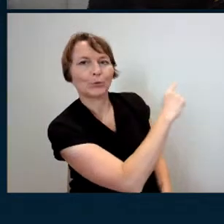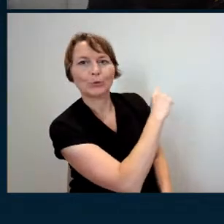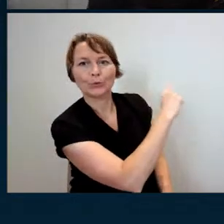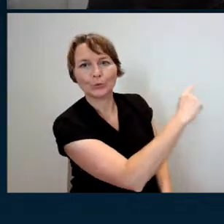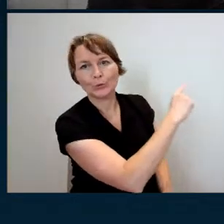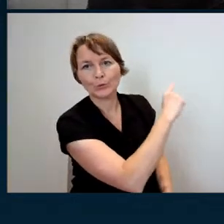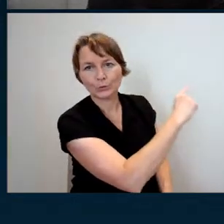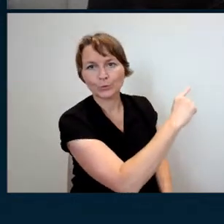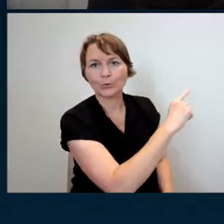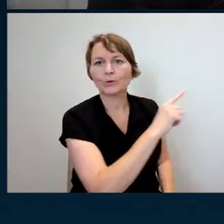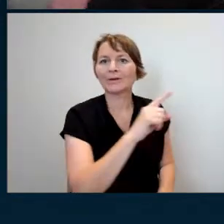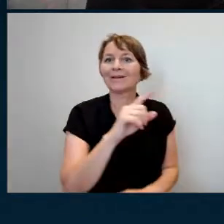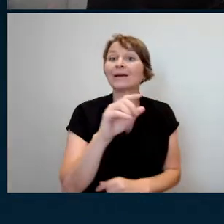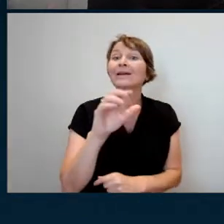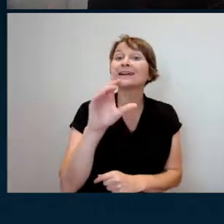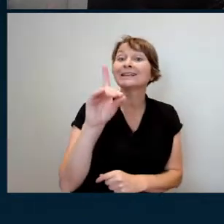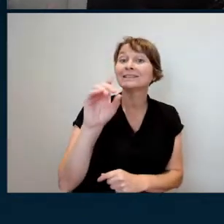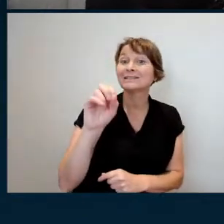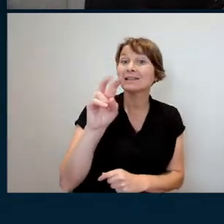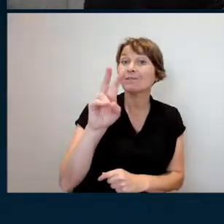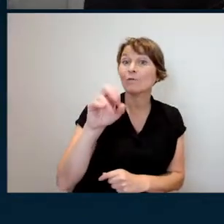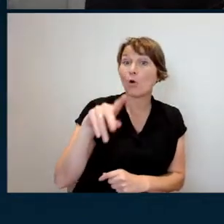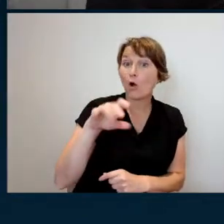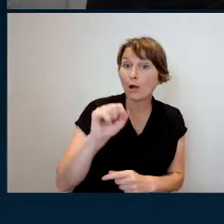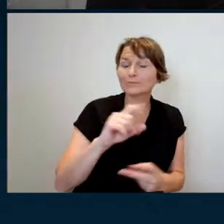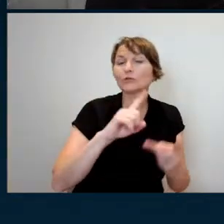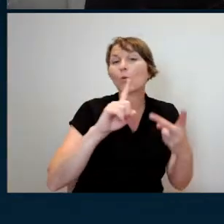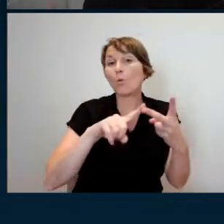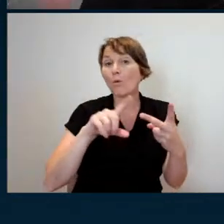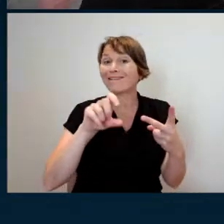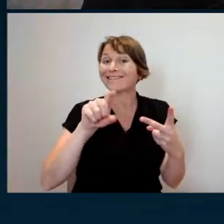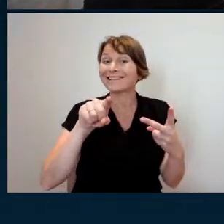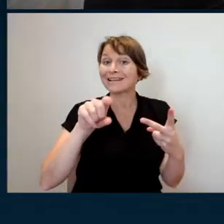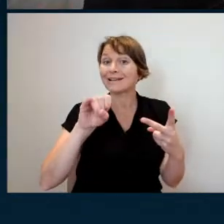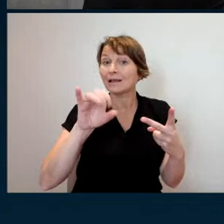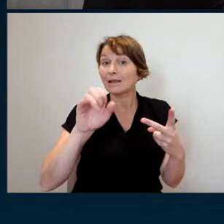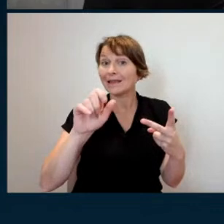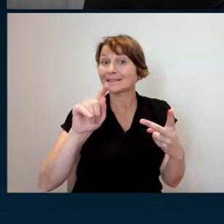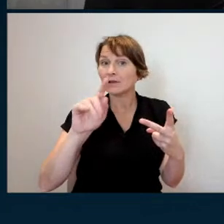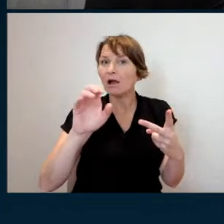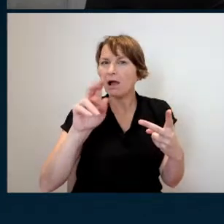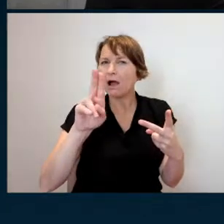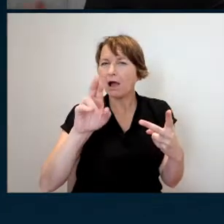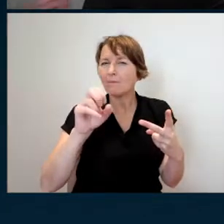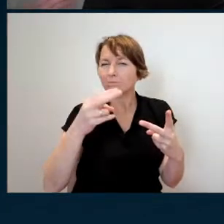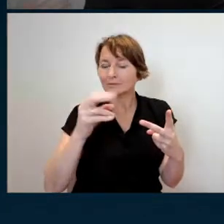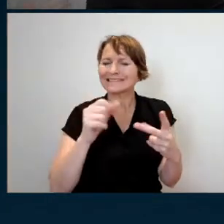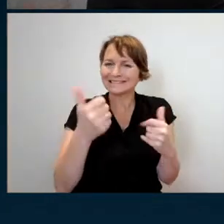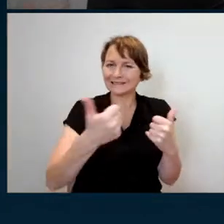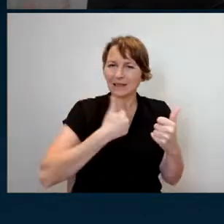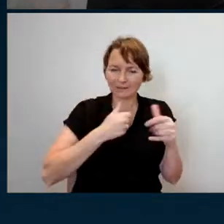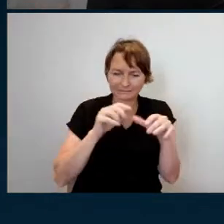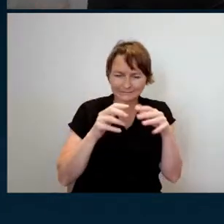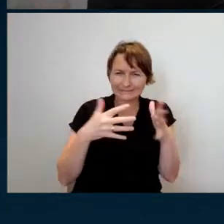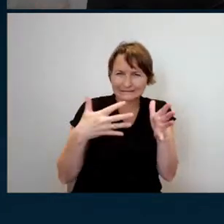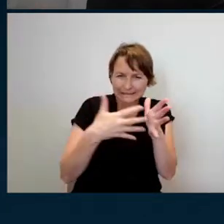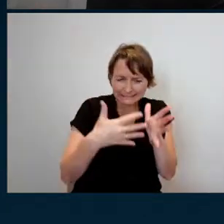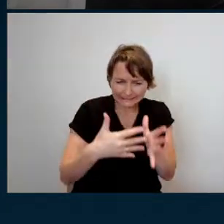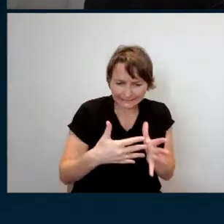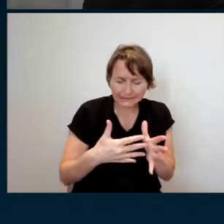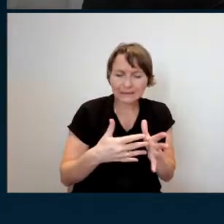your code before it's running and work with your team together and have a pull request, and I'll set it all up so you can get a